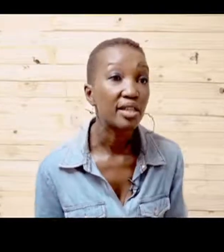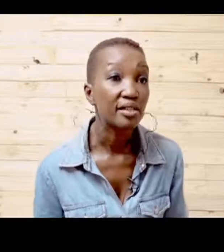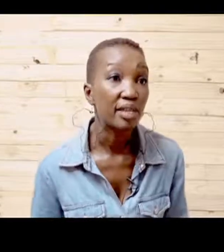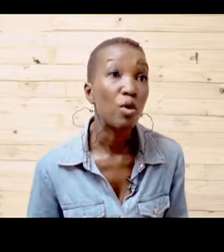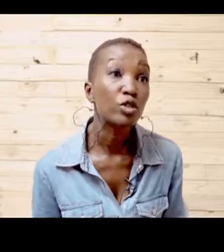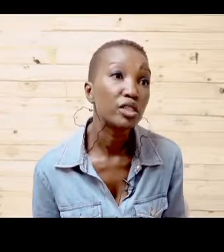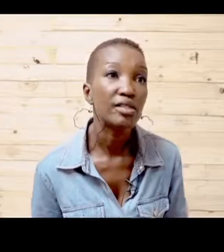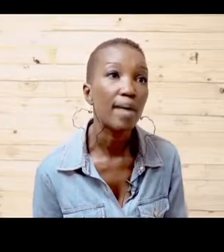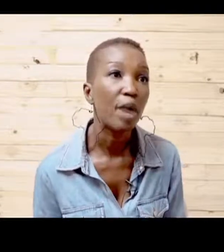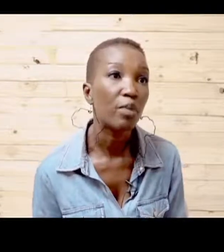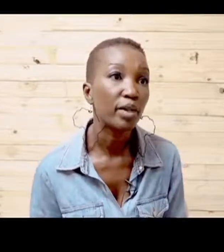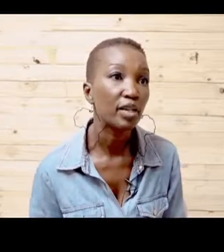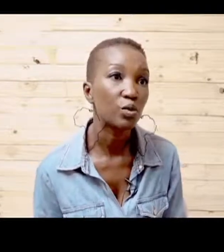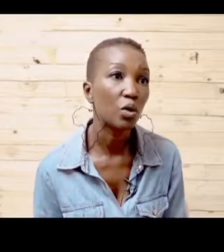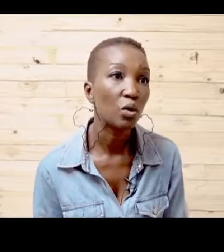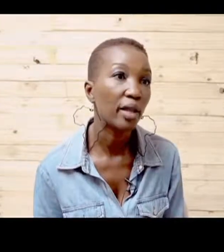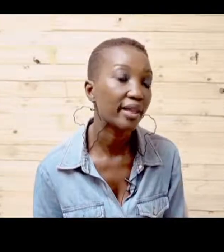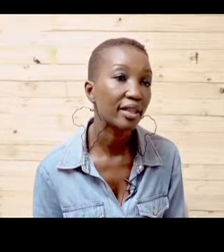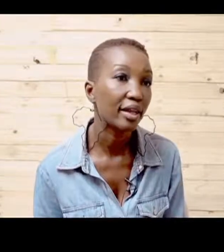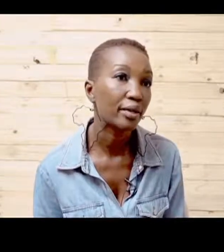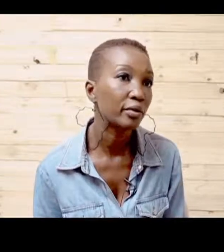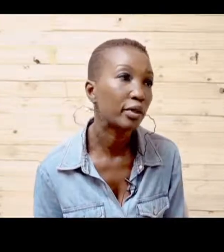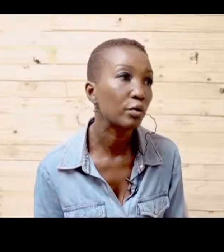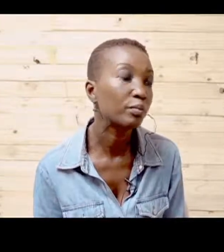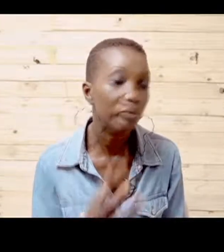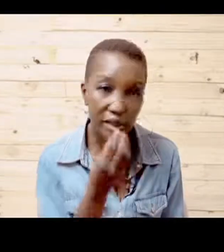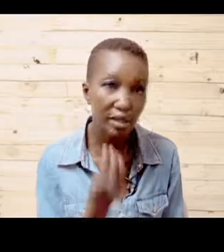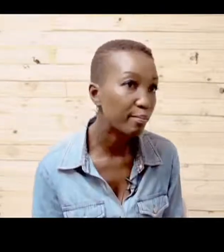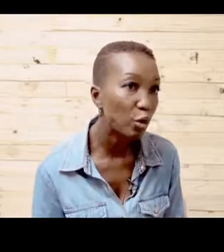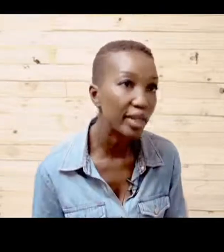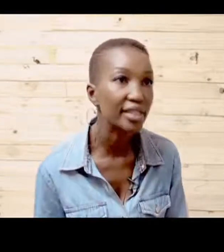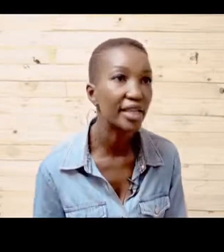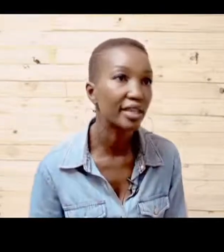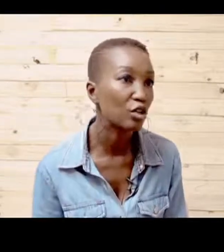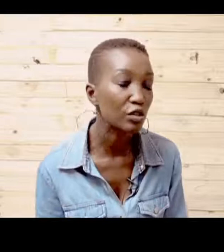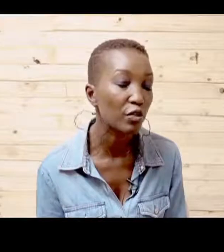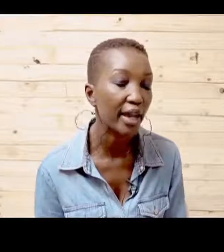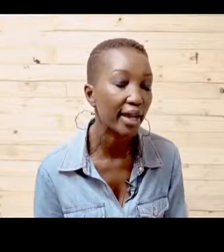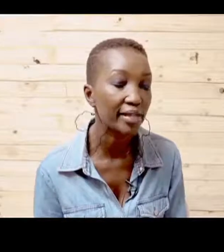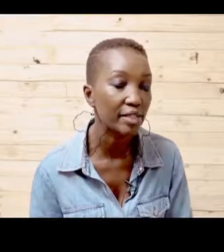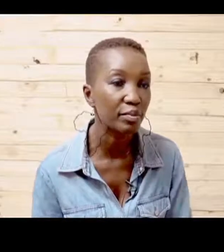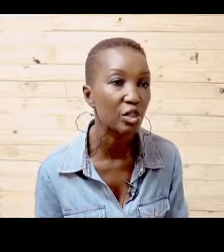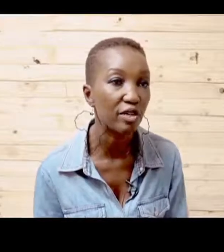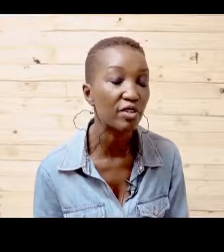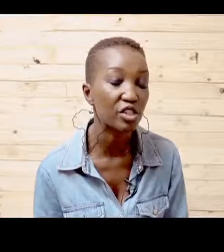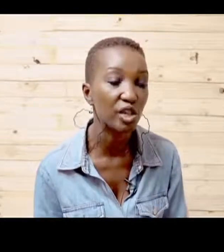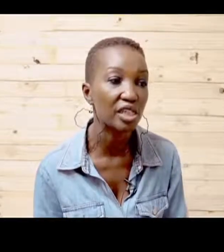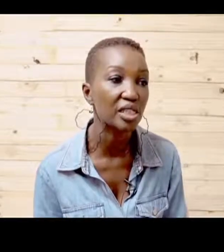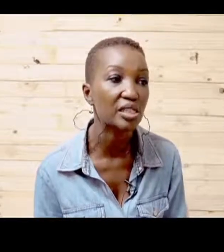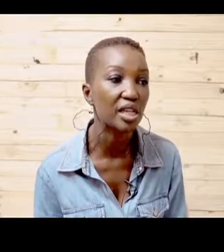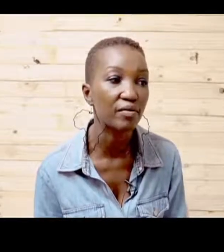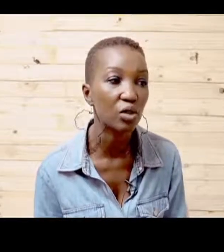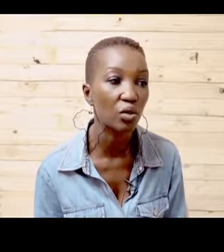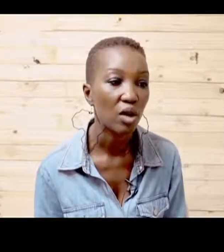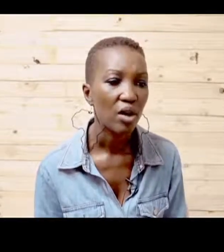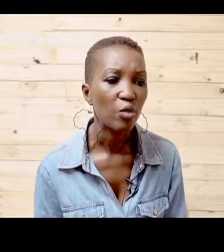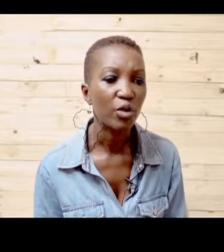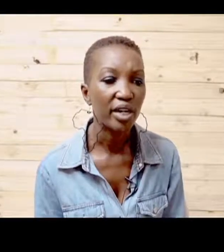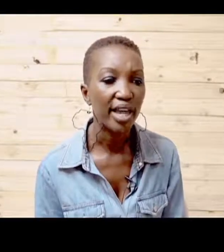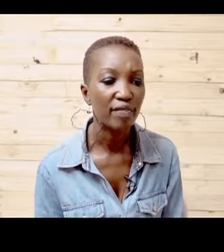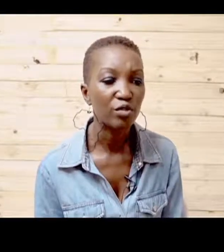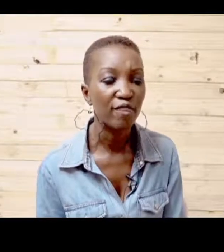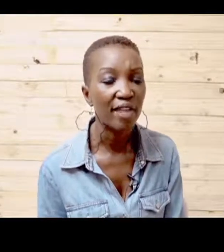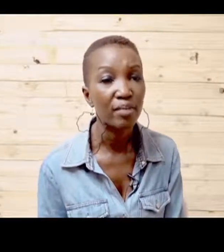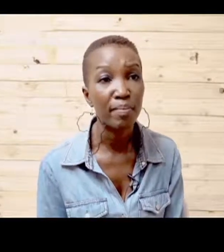manage each other's emotions somehow, because we're all at the, it's like pulling teeth, lots of gray hairs in between, frustrations and stuff. So